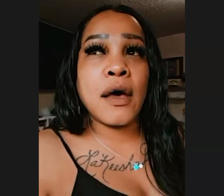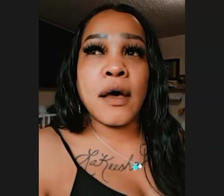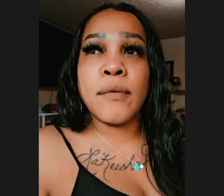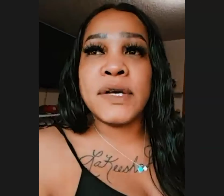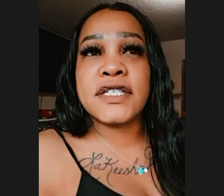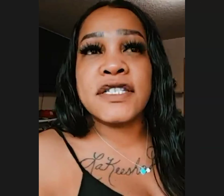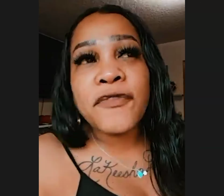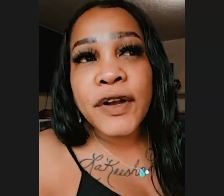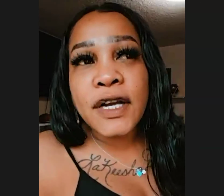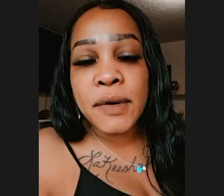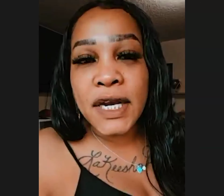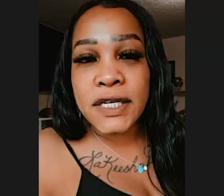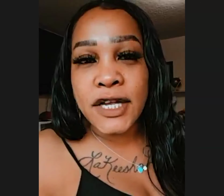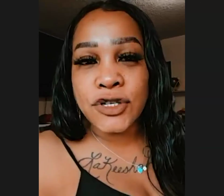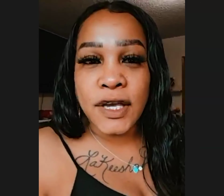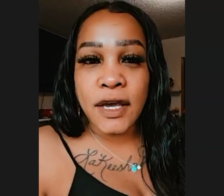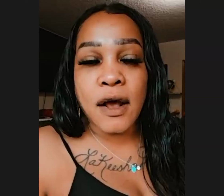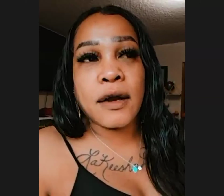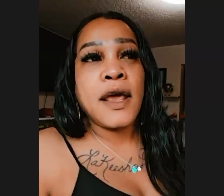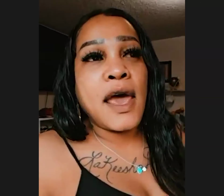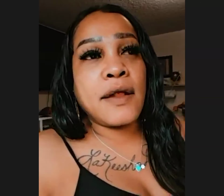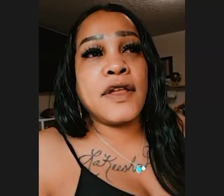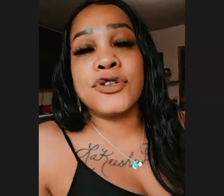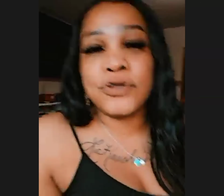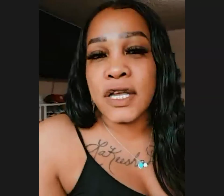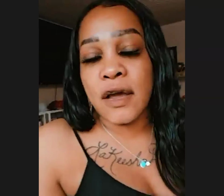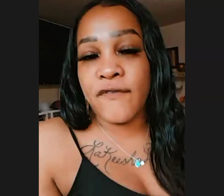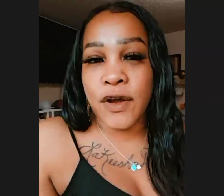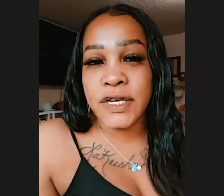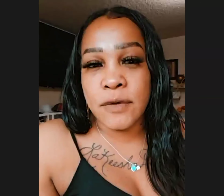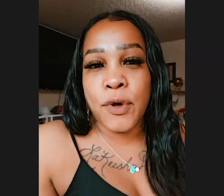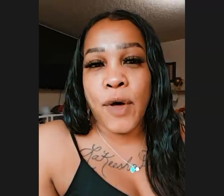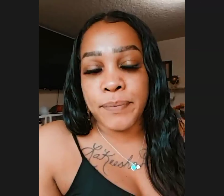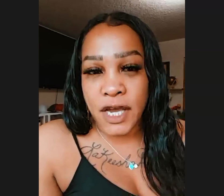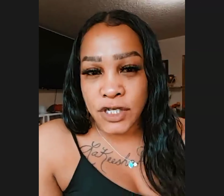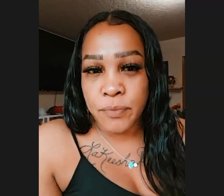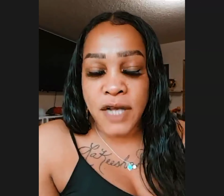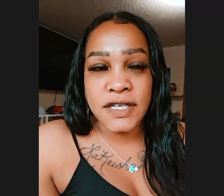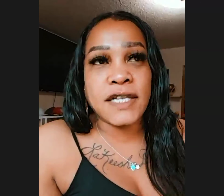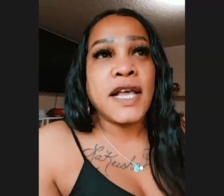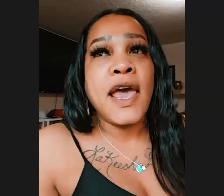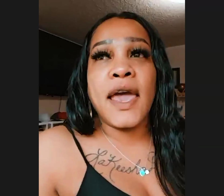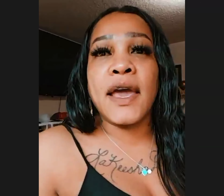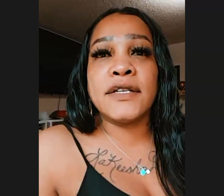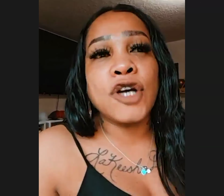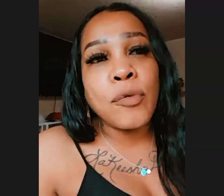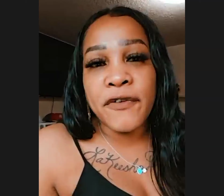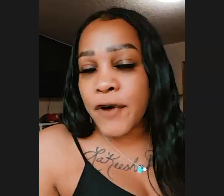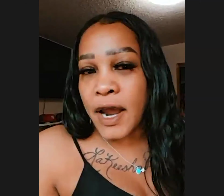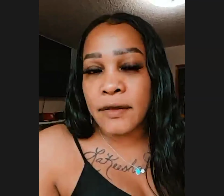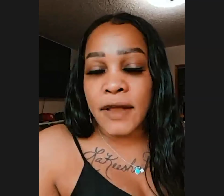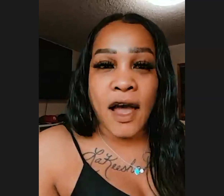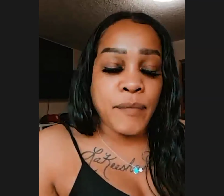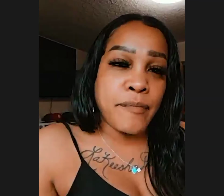about different committees that you can get on, and there's usually a very simple application process. And don't